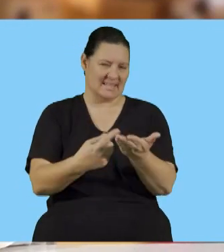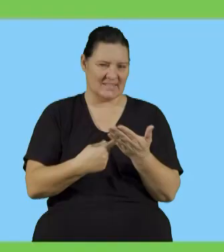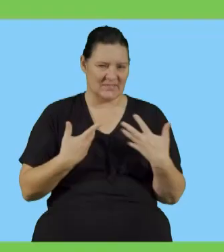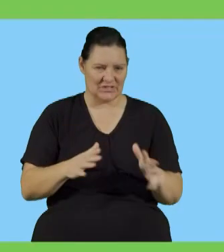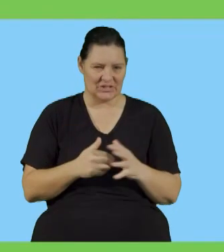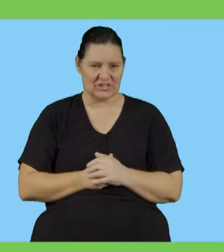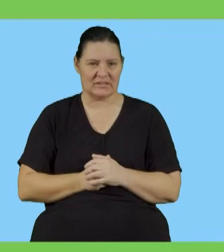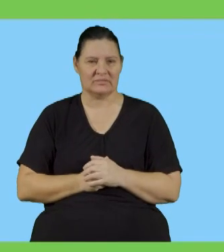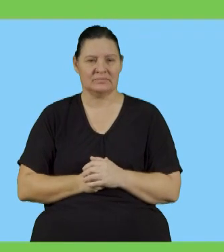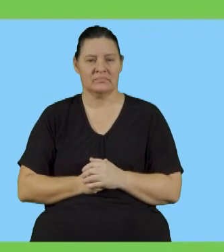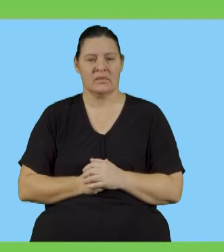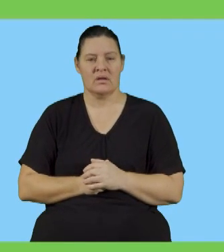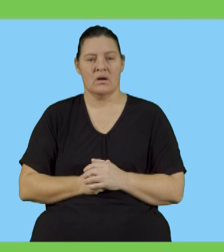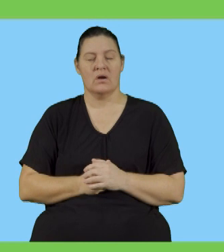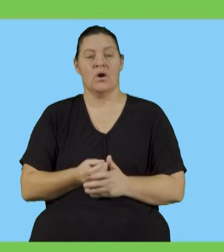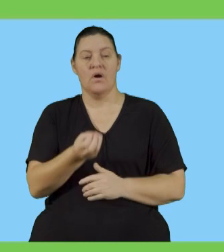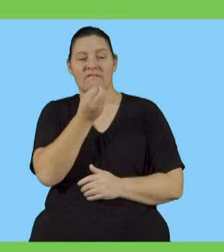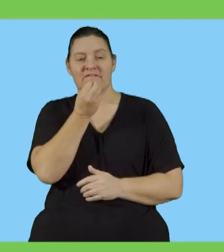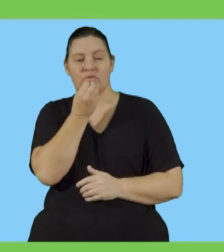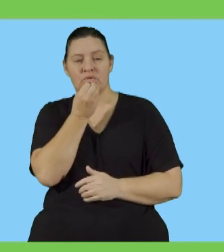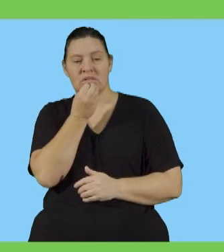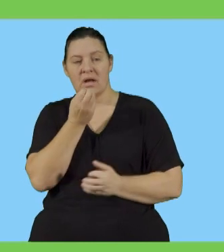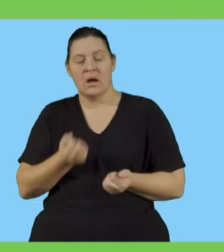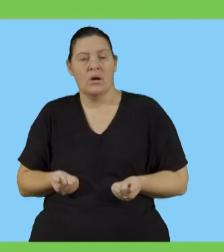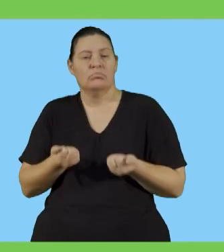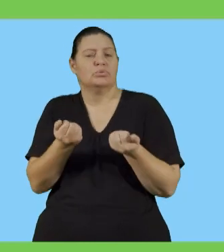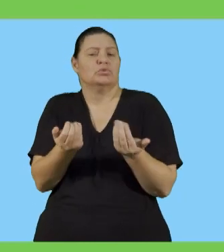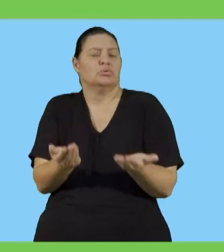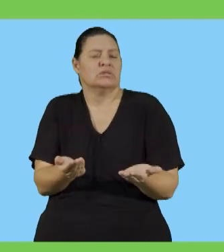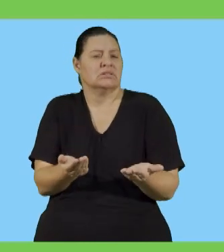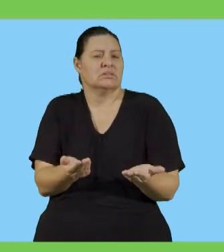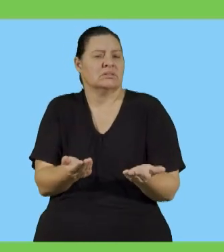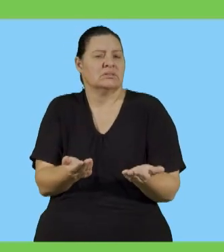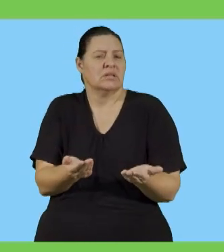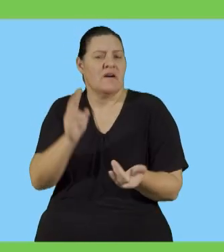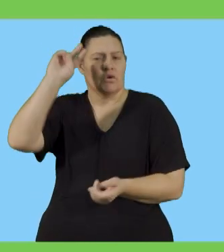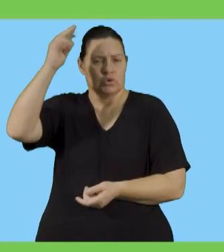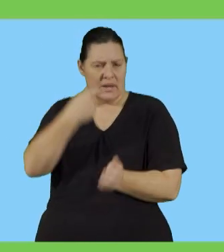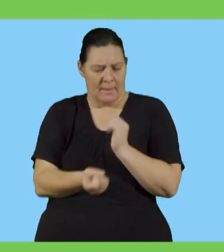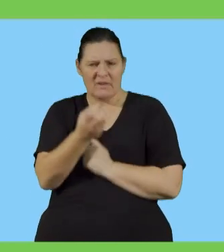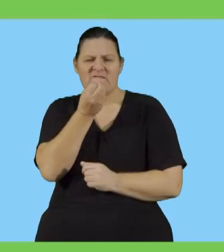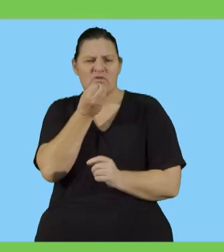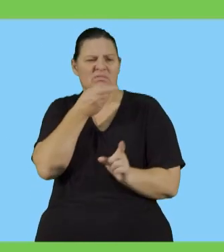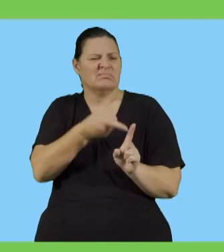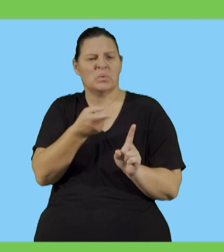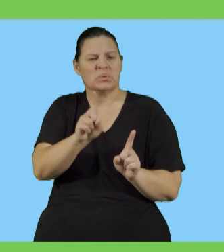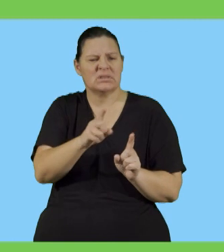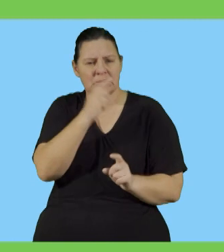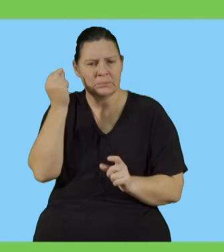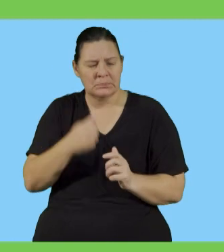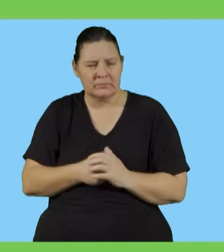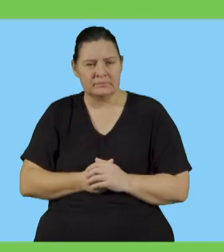photosynthesis. The food produced during photosynthesis, what is it called? The